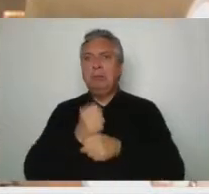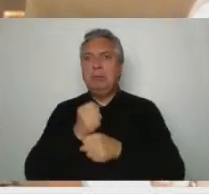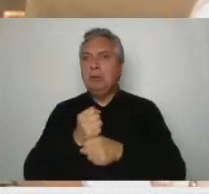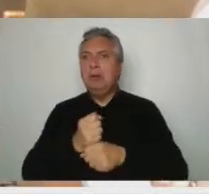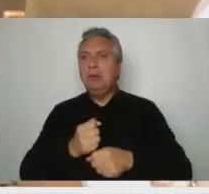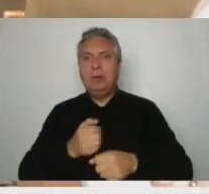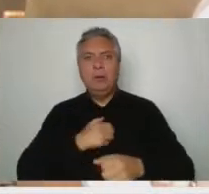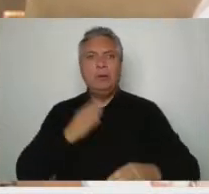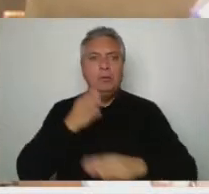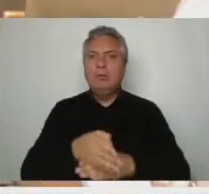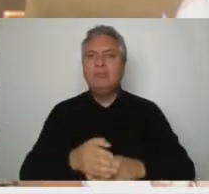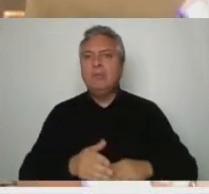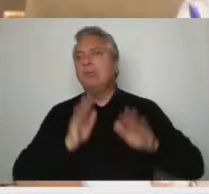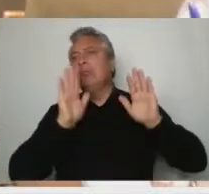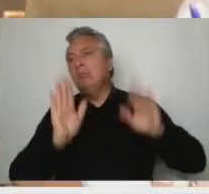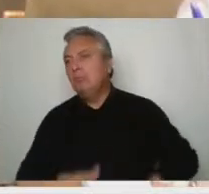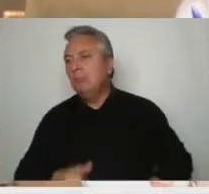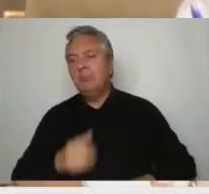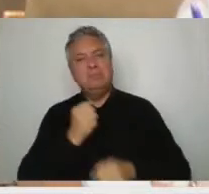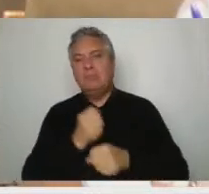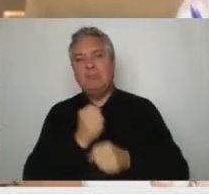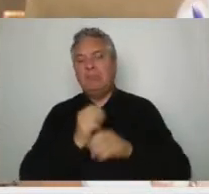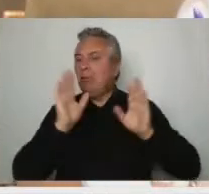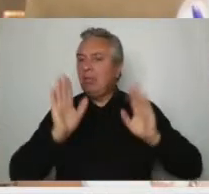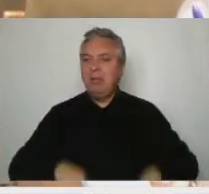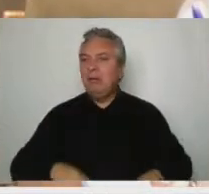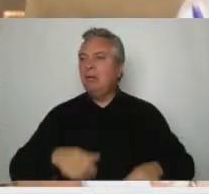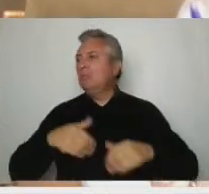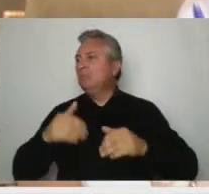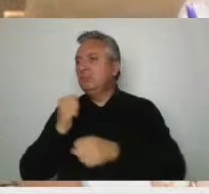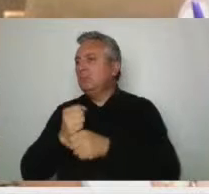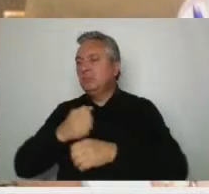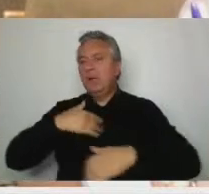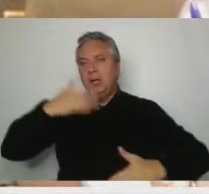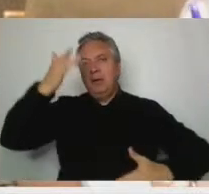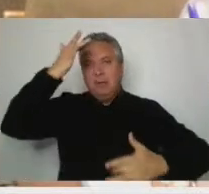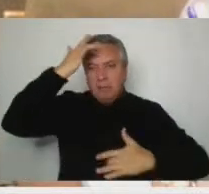by saying that sometimes we have teachers who take leave